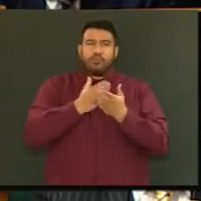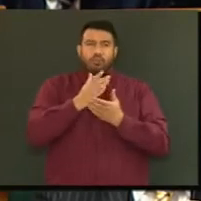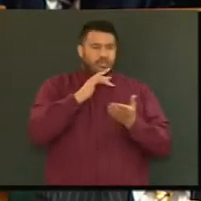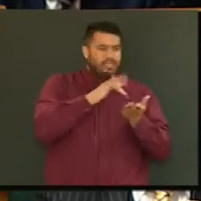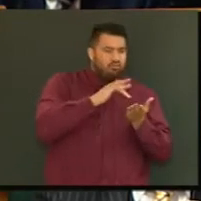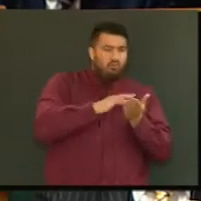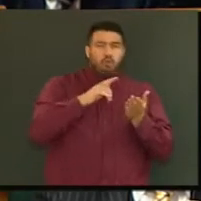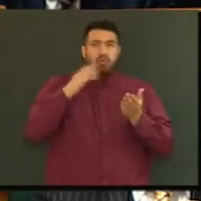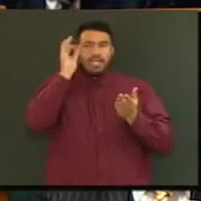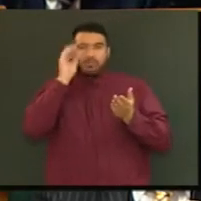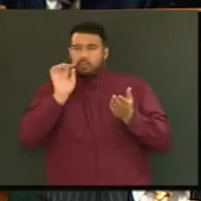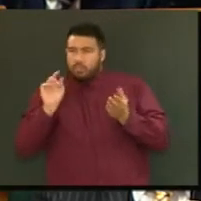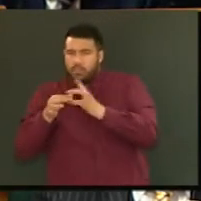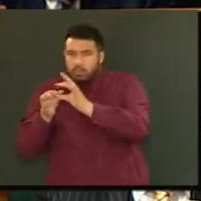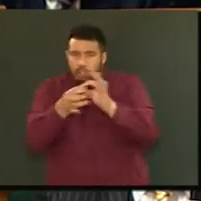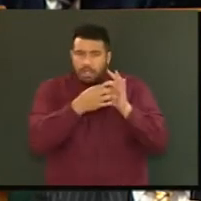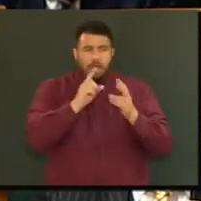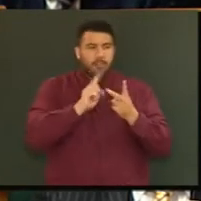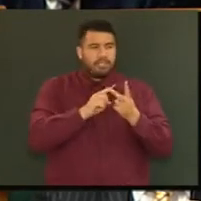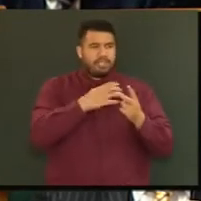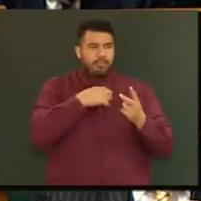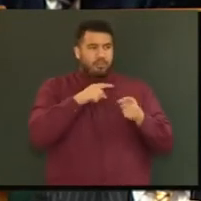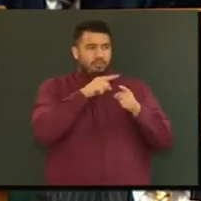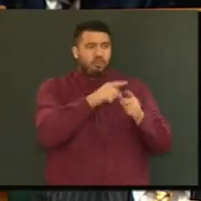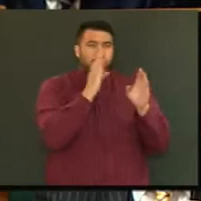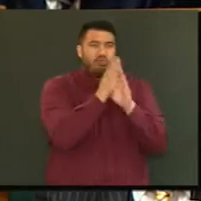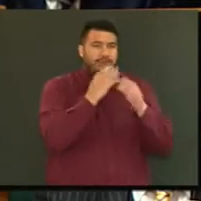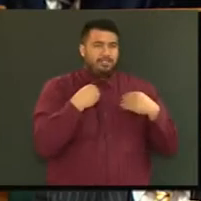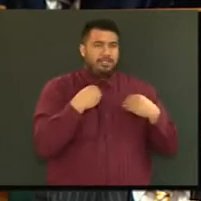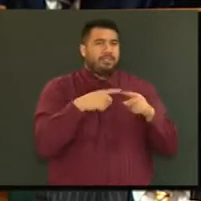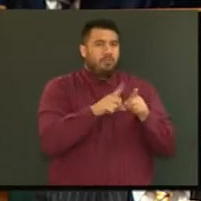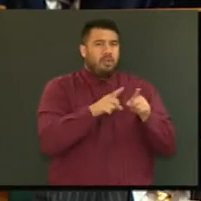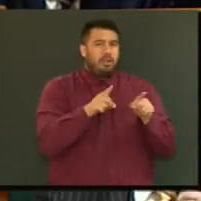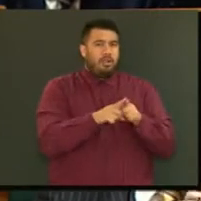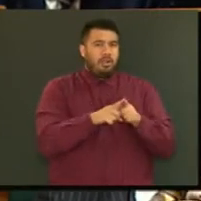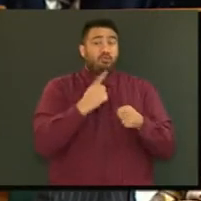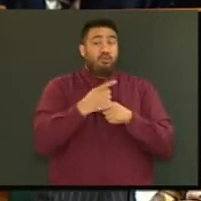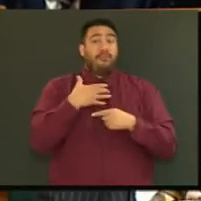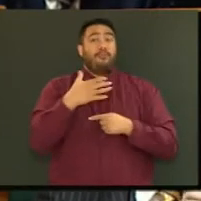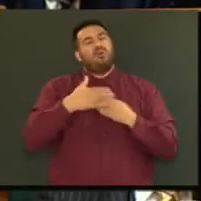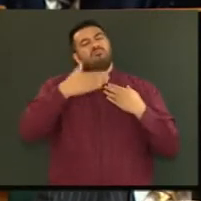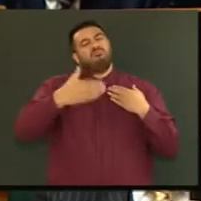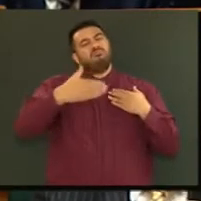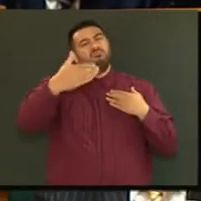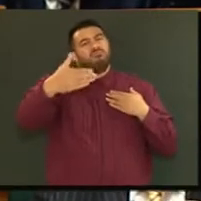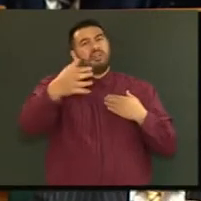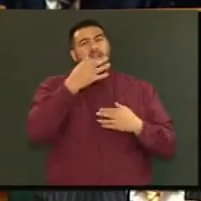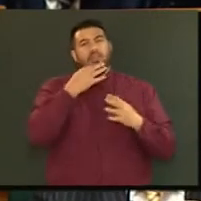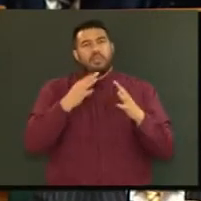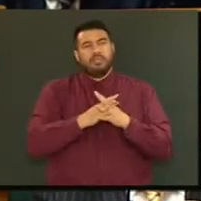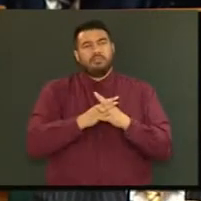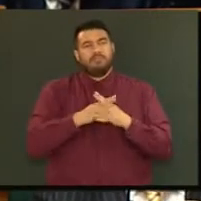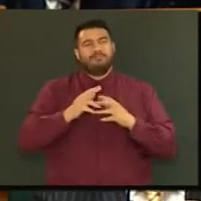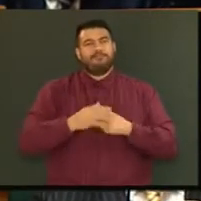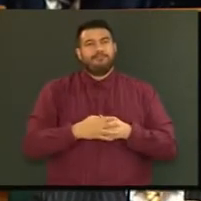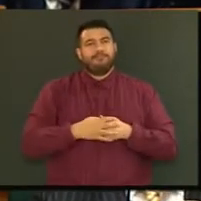and between government and the private sector. I'll have more to say on that subject in the coming weeks. Mr. Speaker, one of the